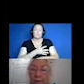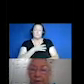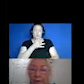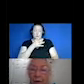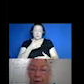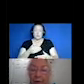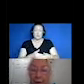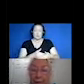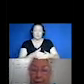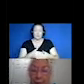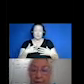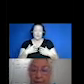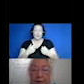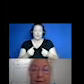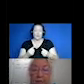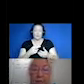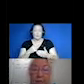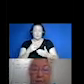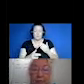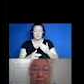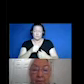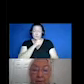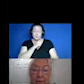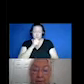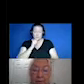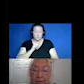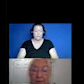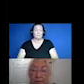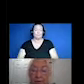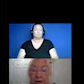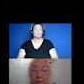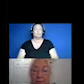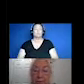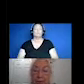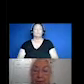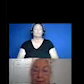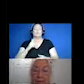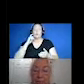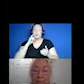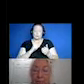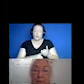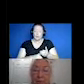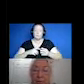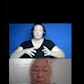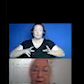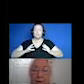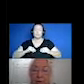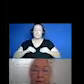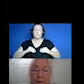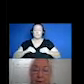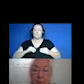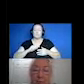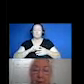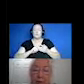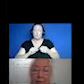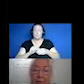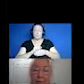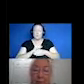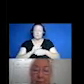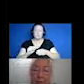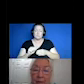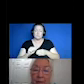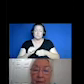and infant health outcomes in Arizona. So acknowledgement and acceptance of these practices